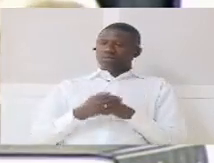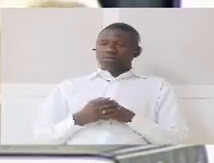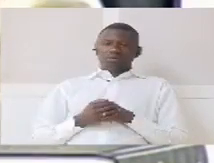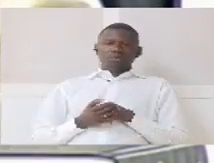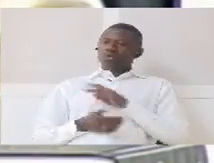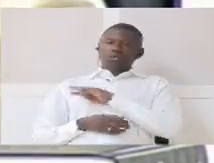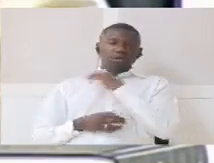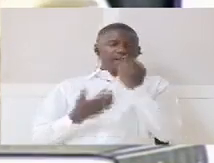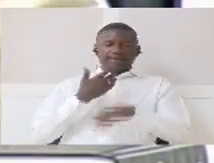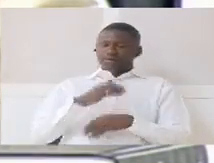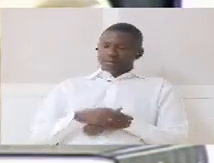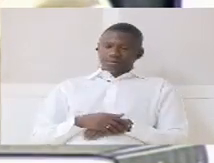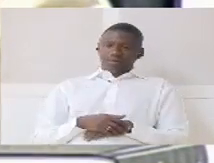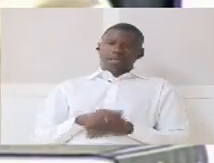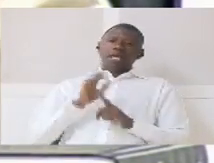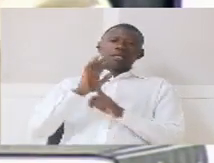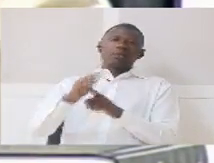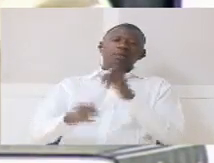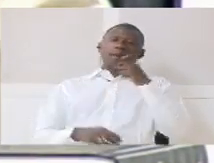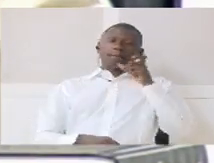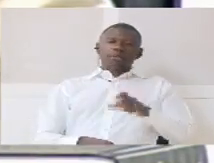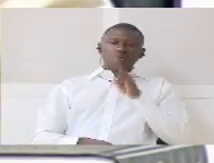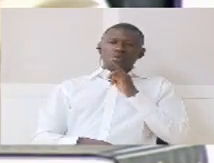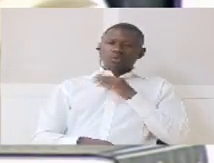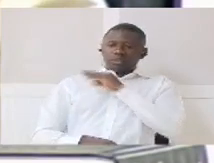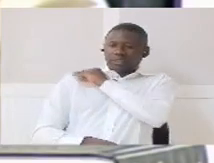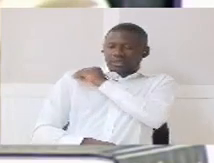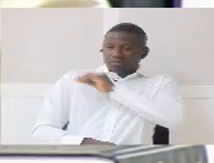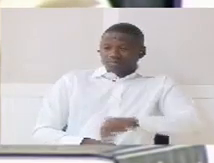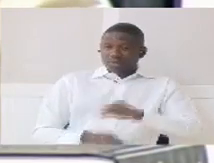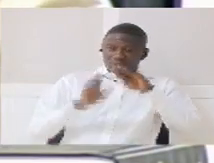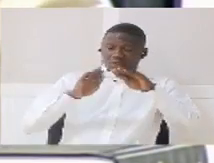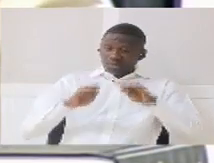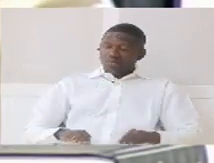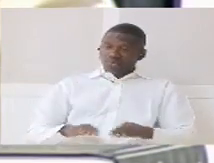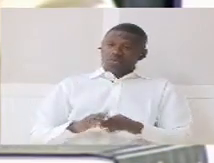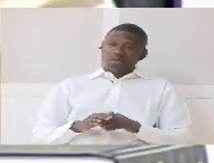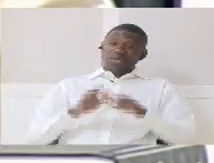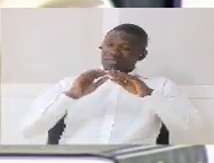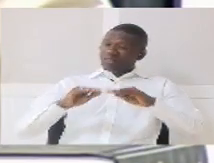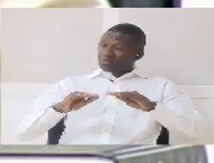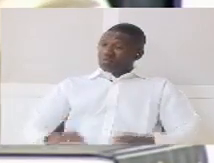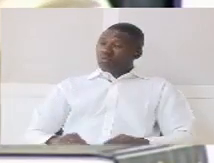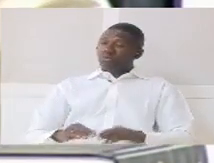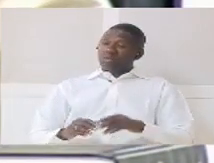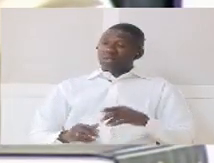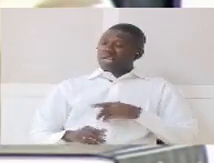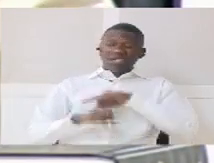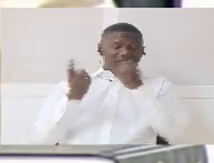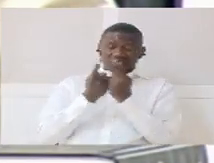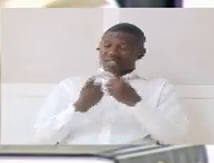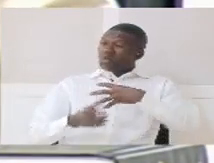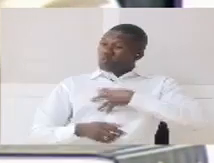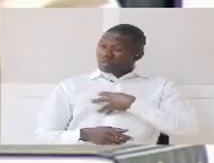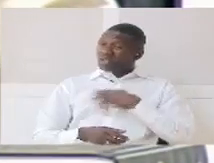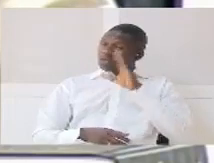demote. Someone that can demote a commissioned officer. I demote. He will demote you. And you do whatever